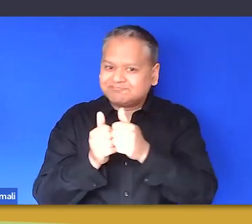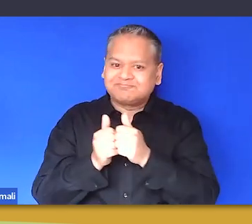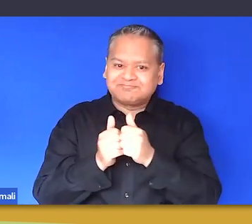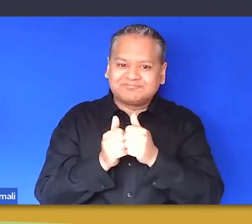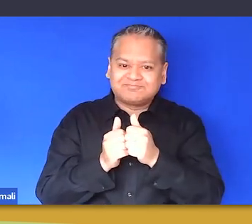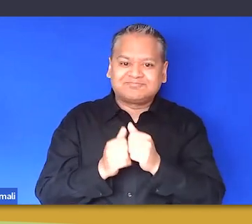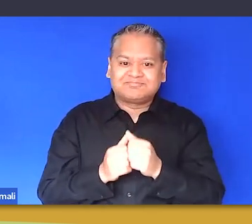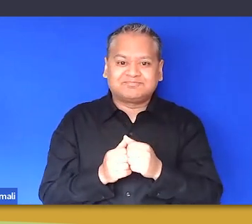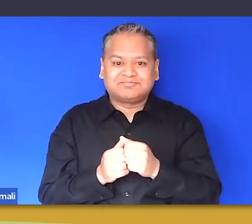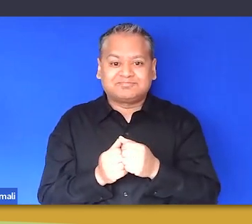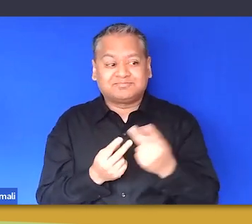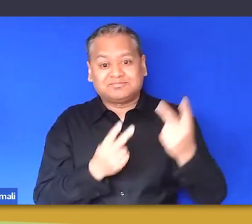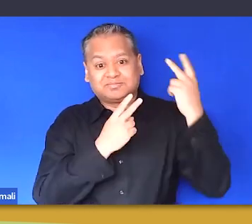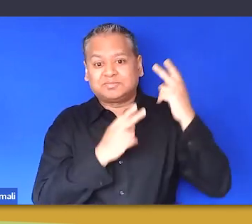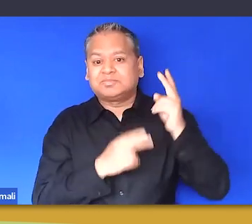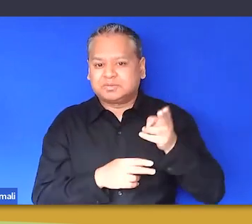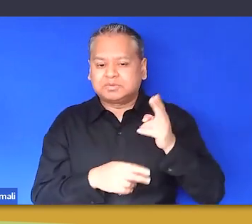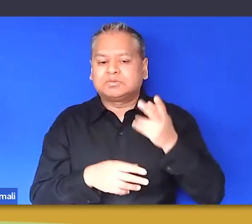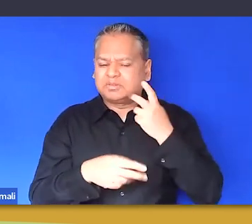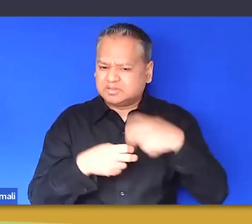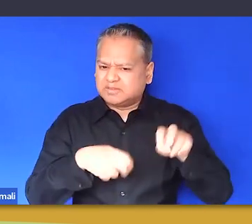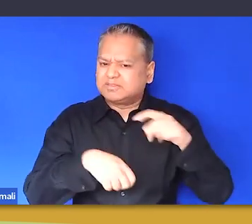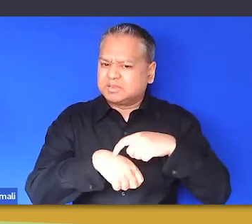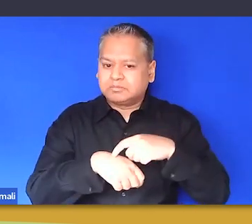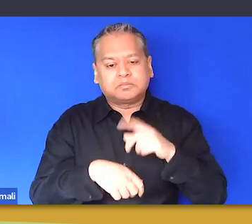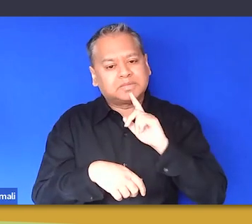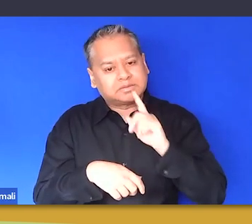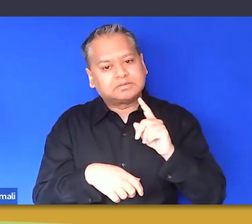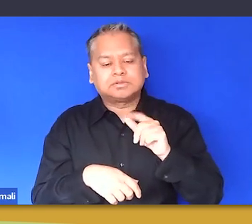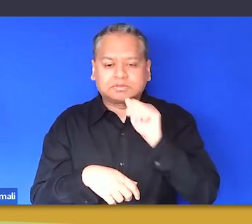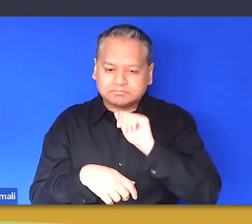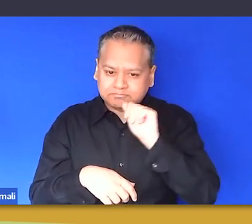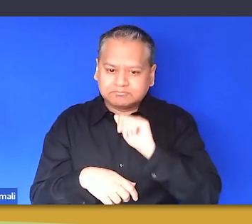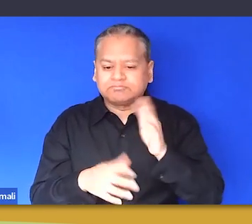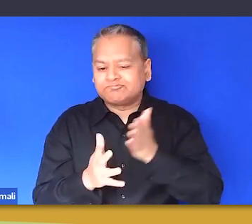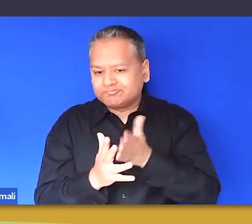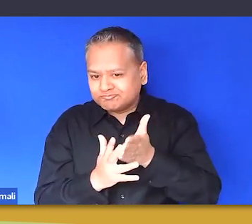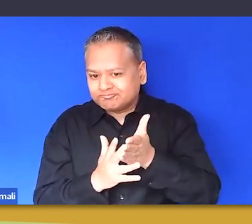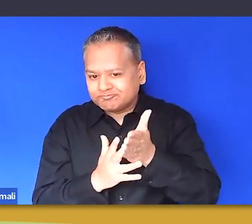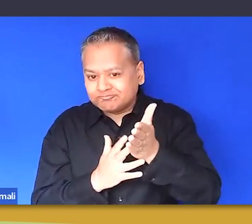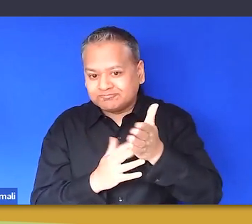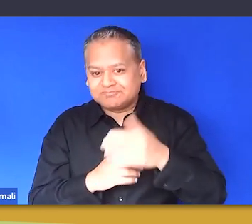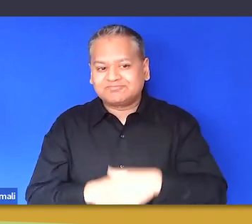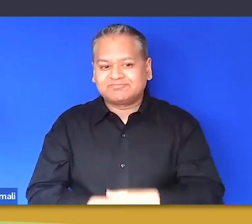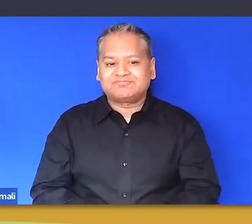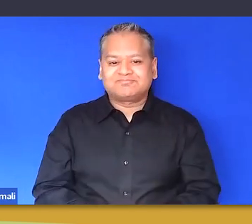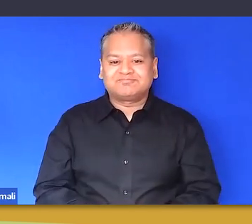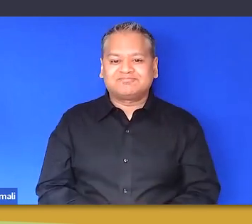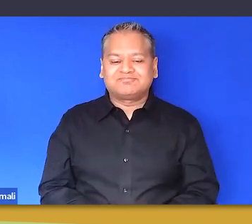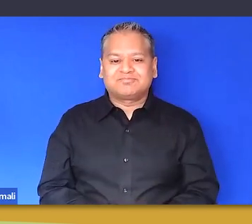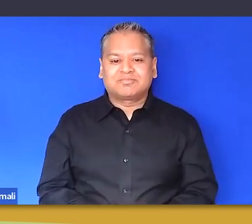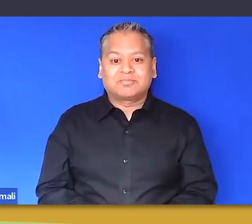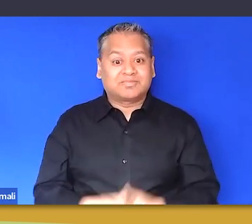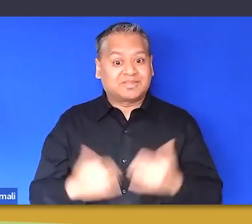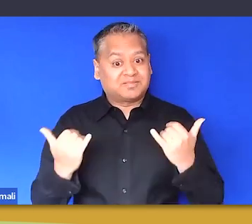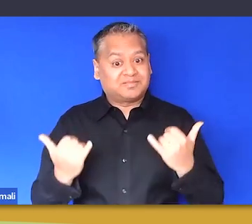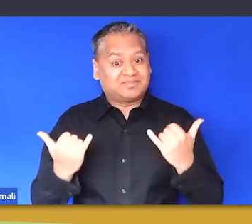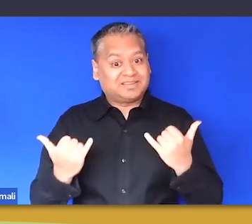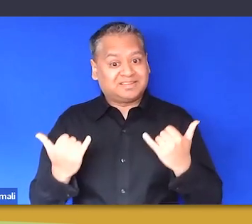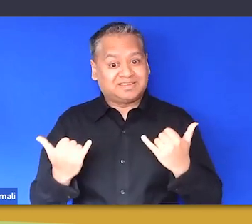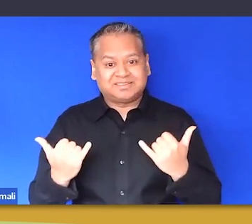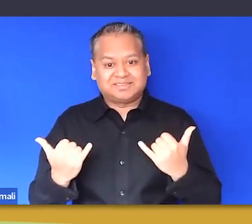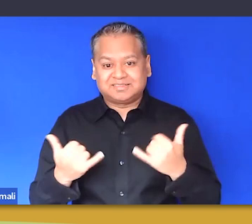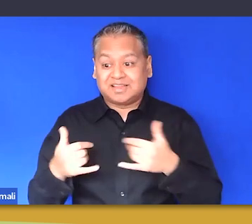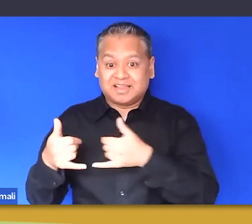to do this together, we're better off as a province. To the award recipients and nominees tonight, I say thank you. By